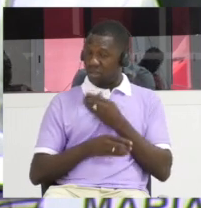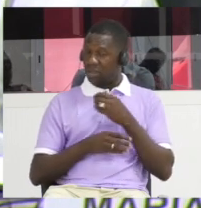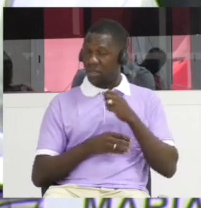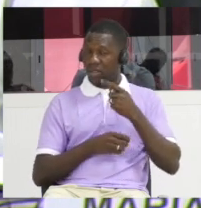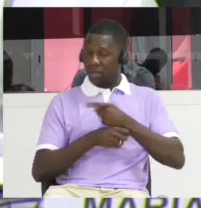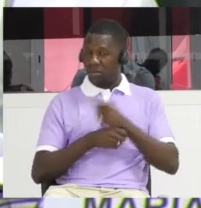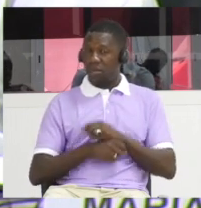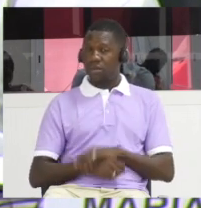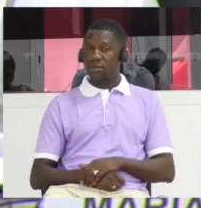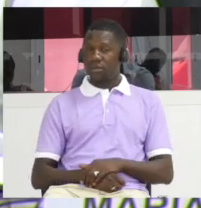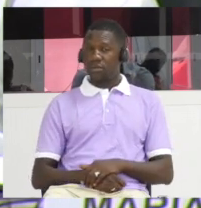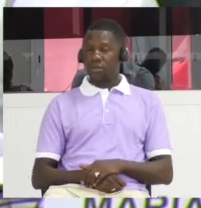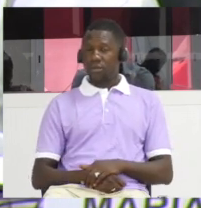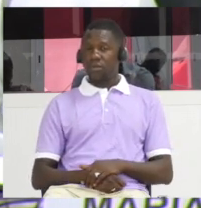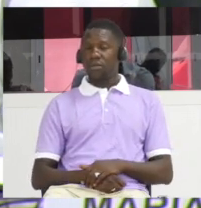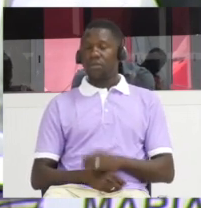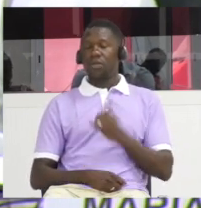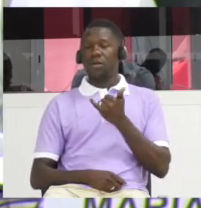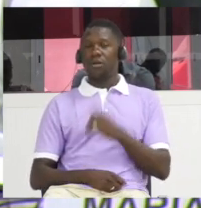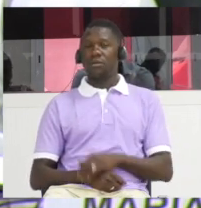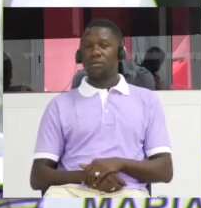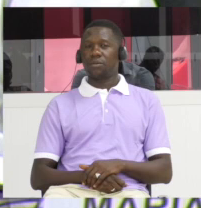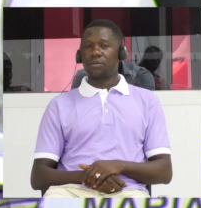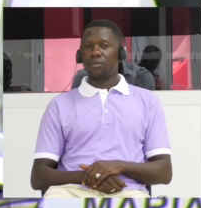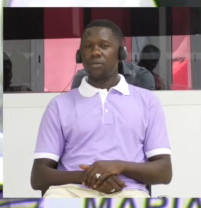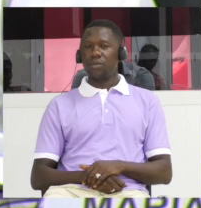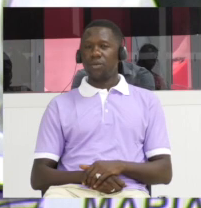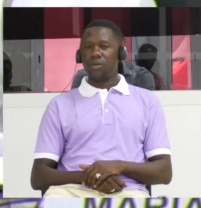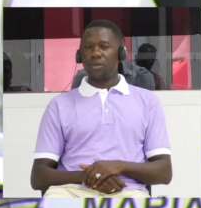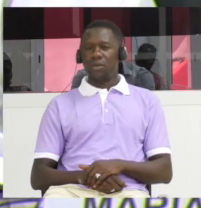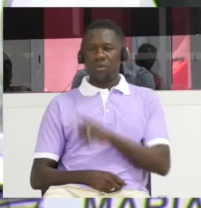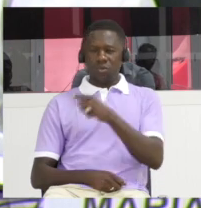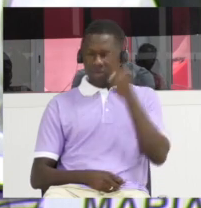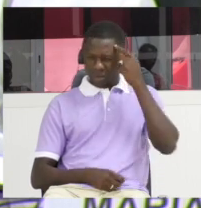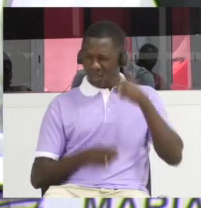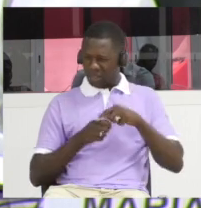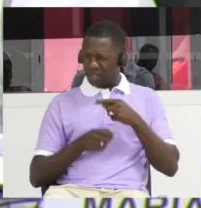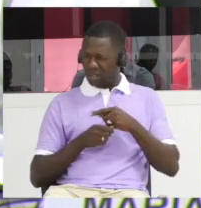would you say that there was a massive intelligence failure?